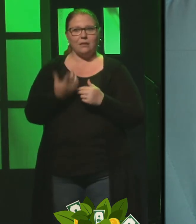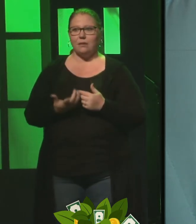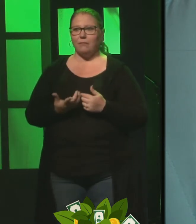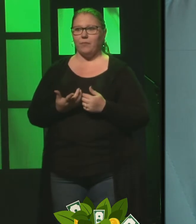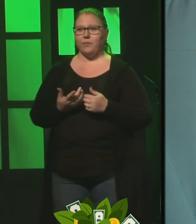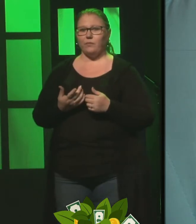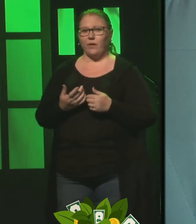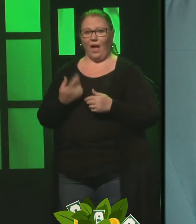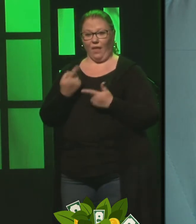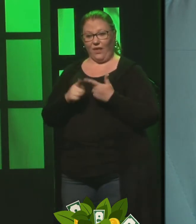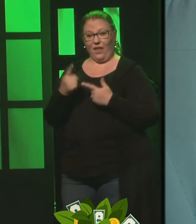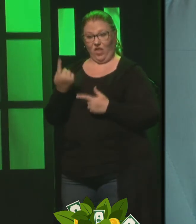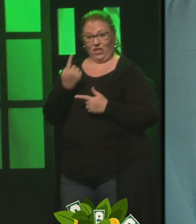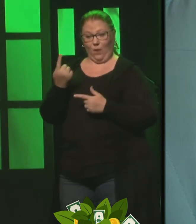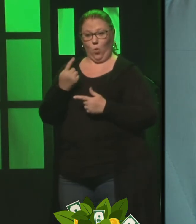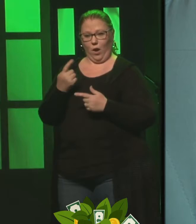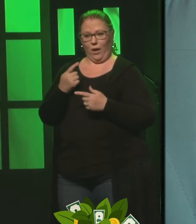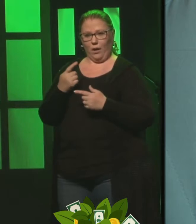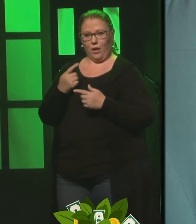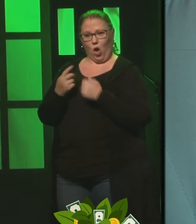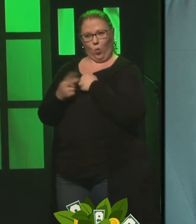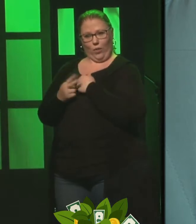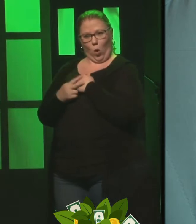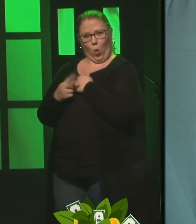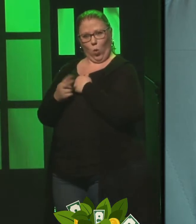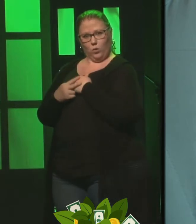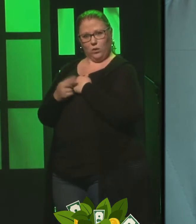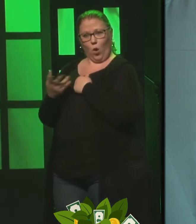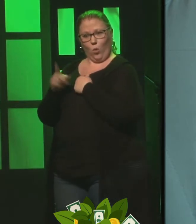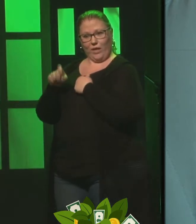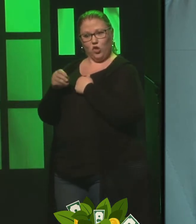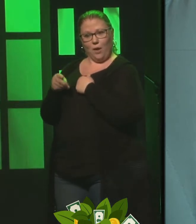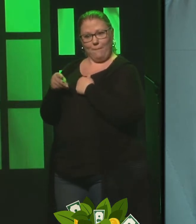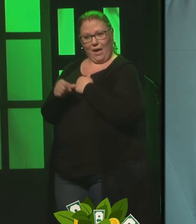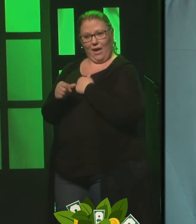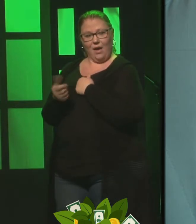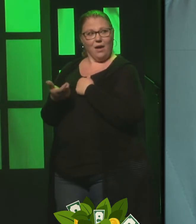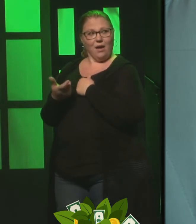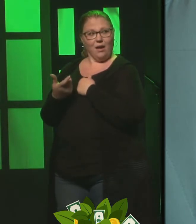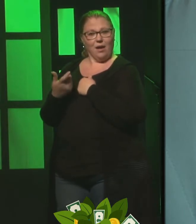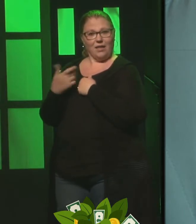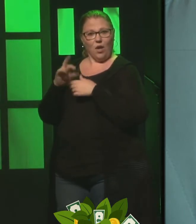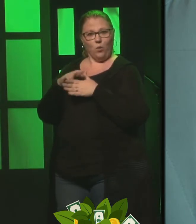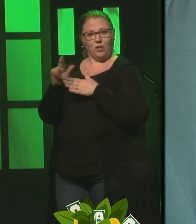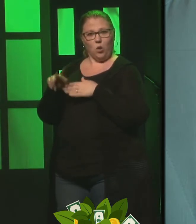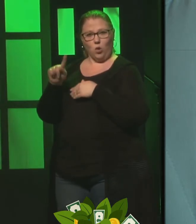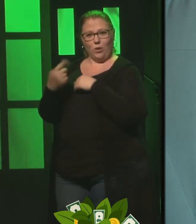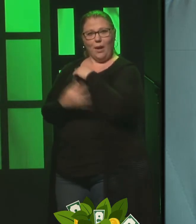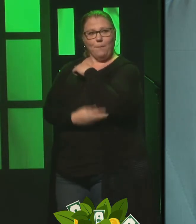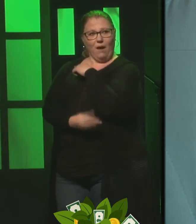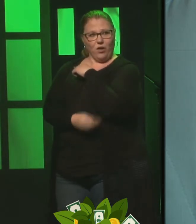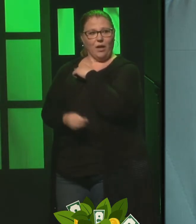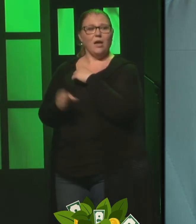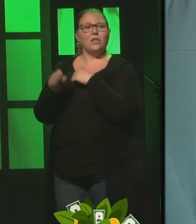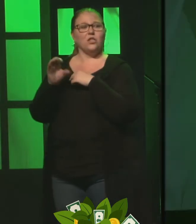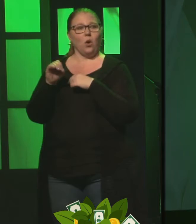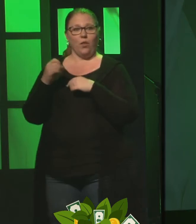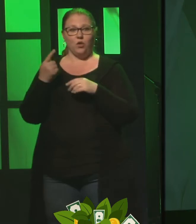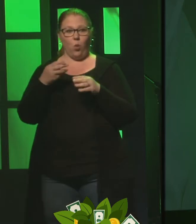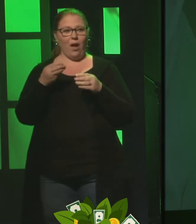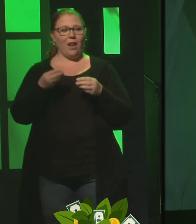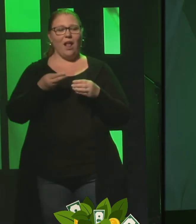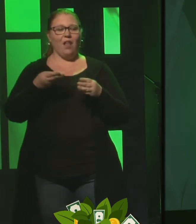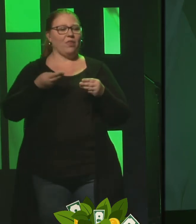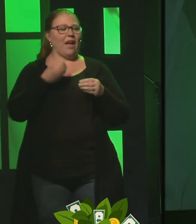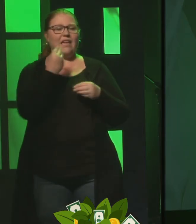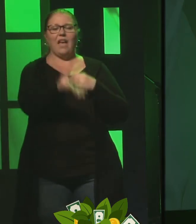And there is one who withholds what is justly due, and yet it results only in poverty, right? So there's one who scatters